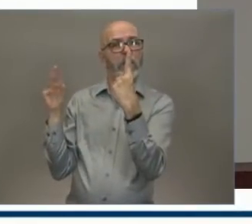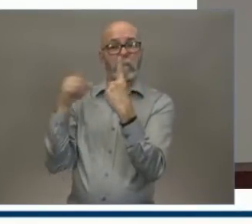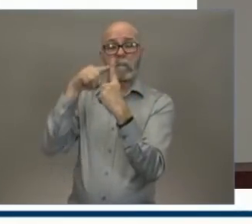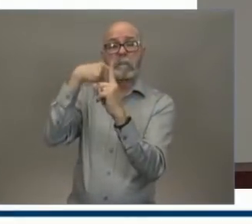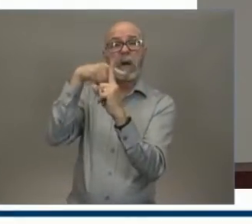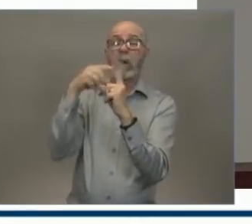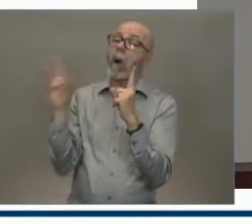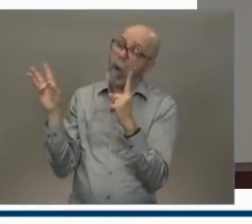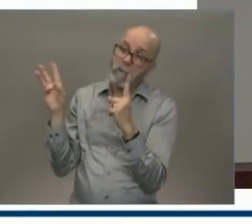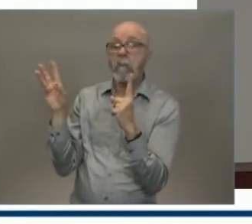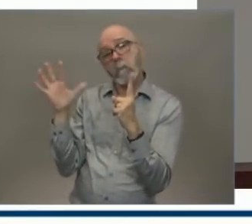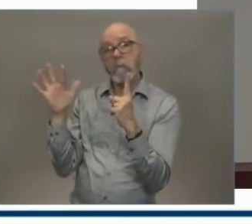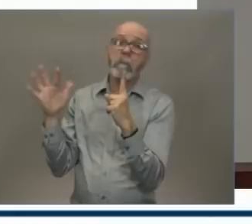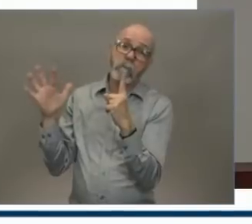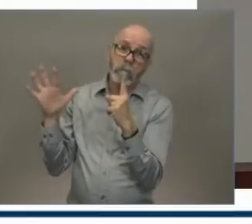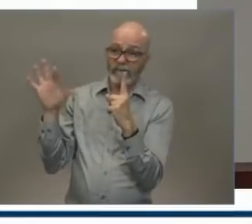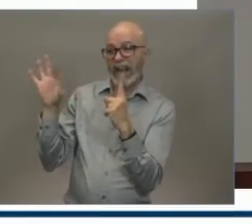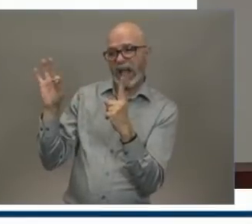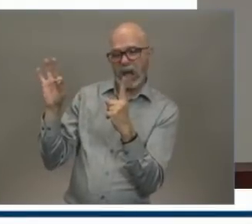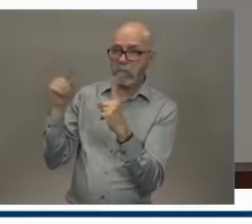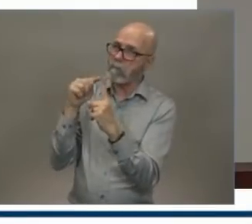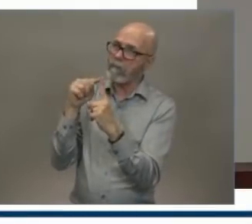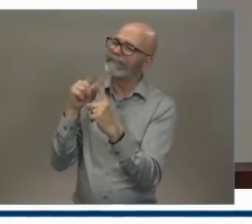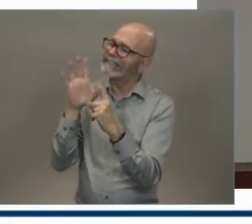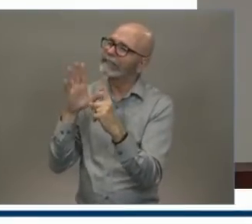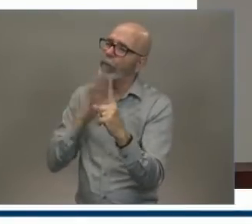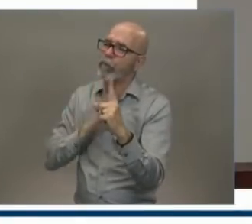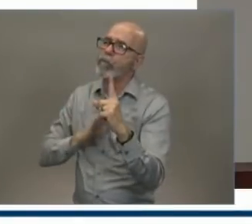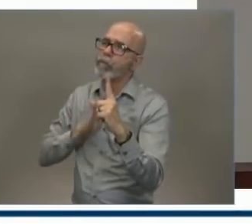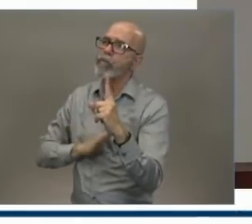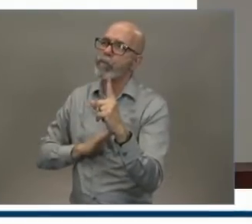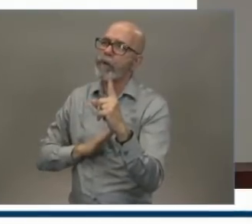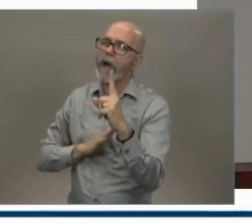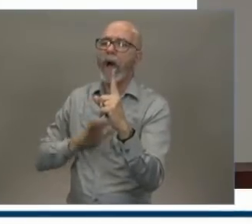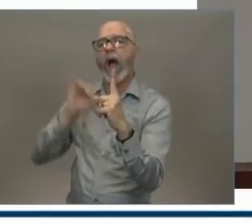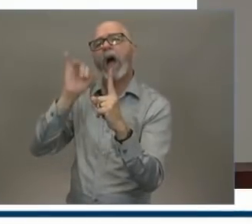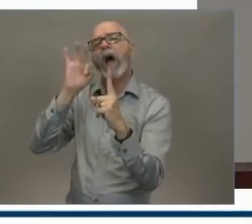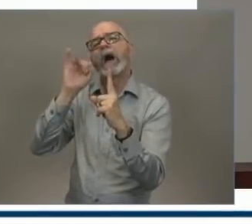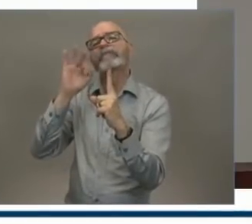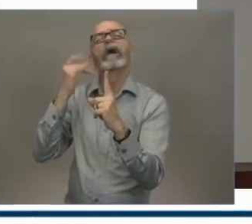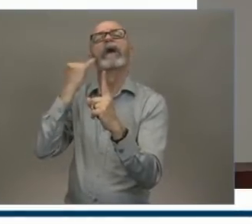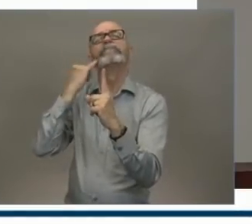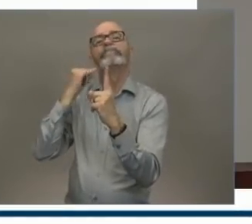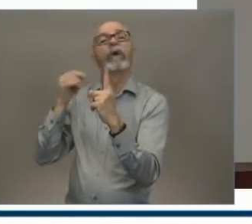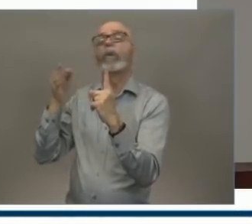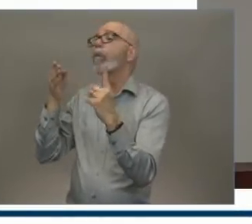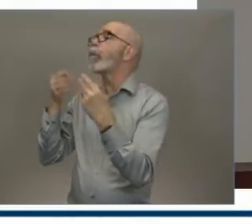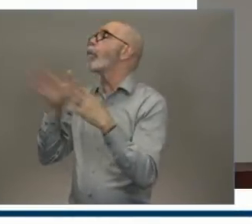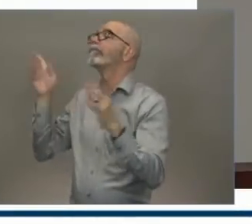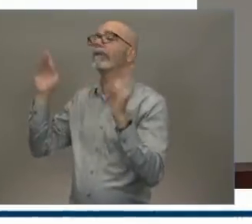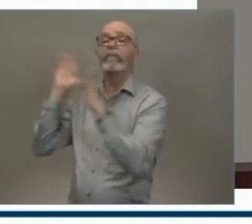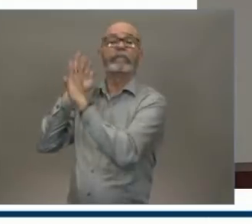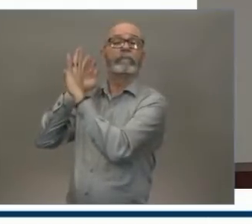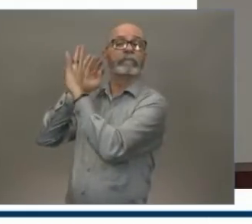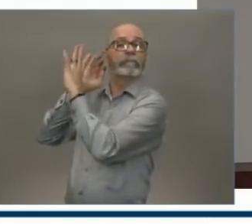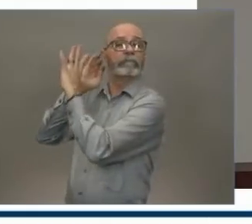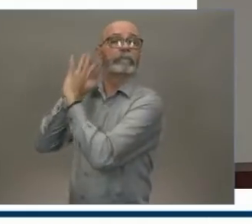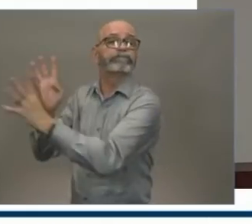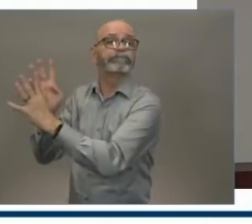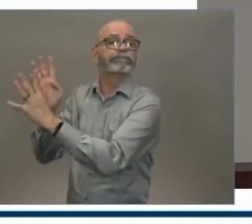us some comfort that the public, who would have been less likely to be exposed,